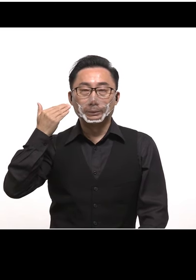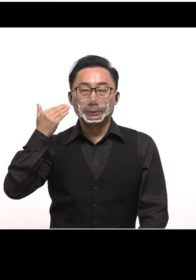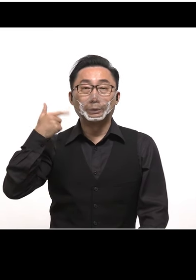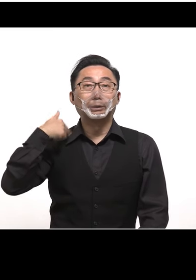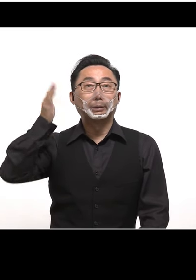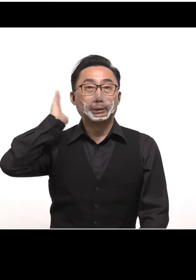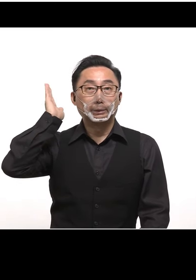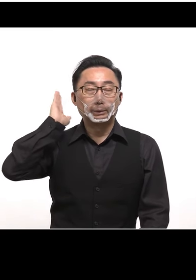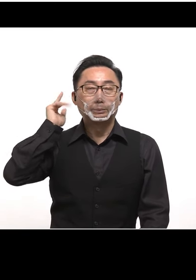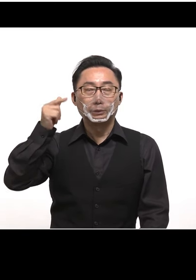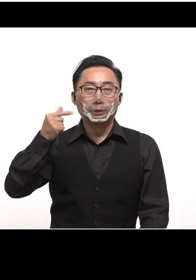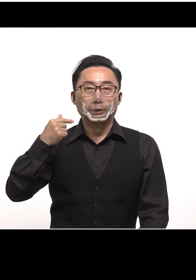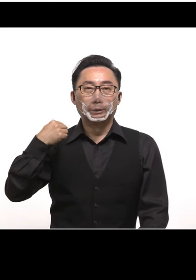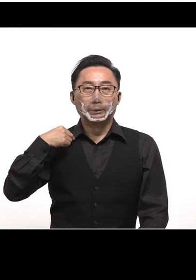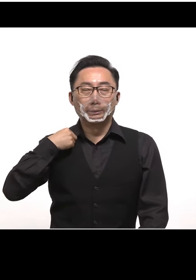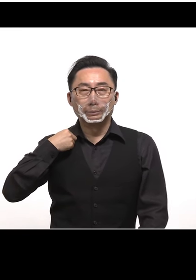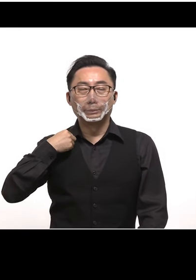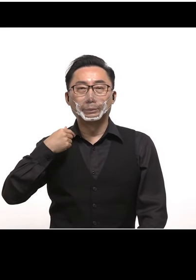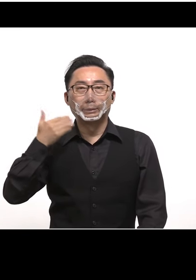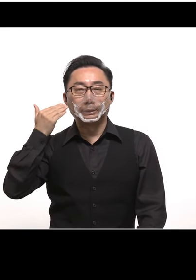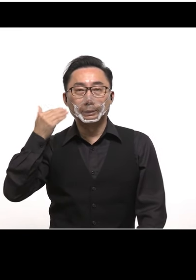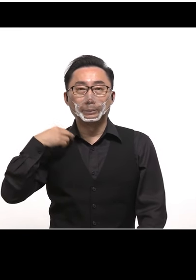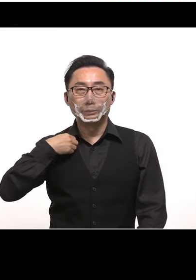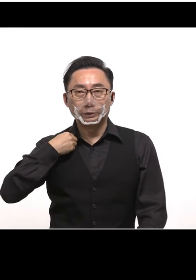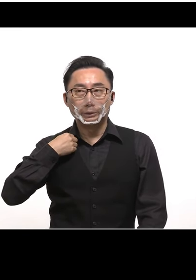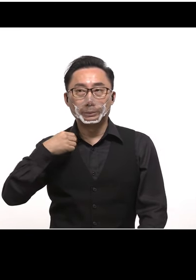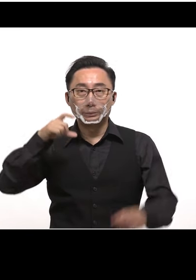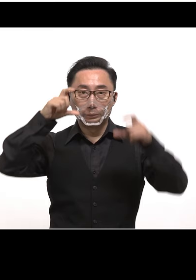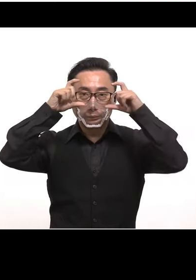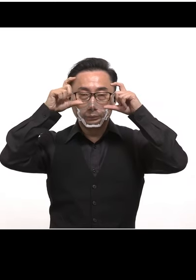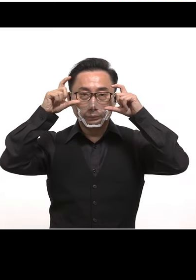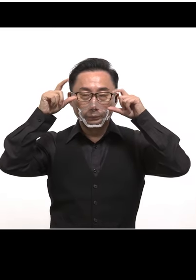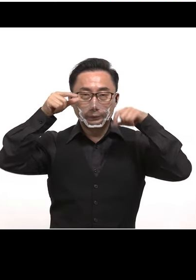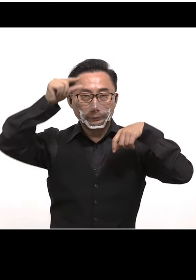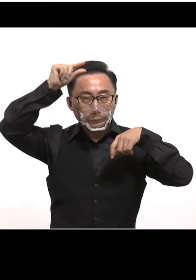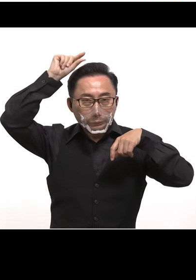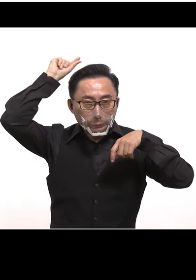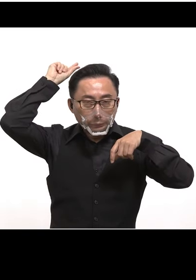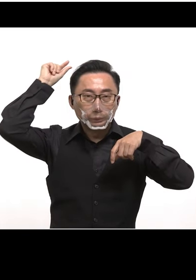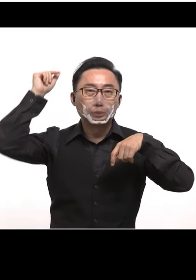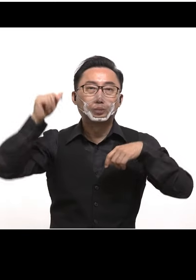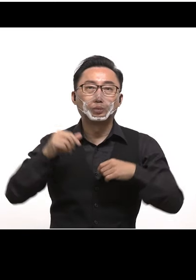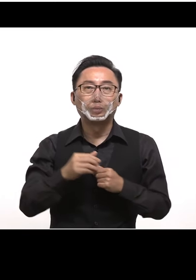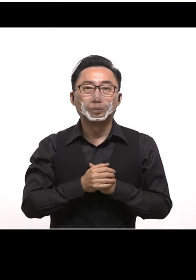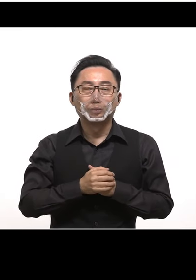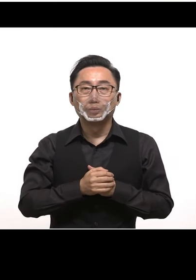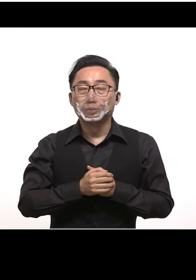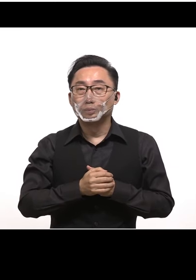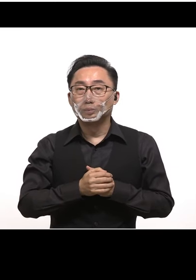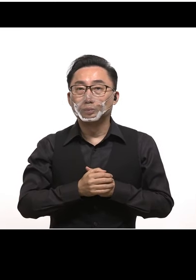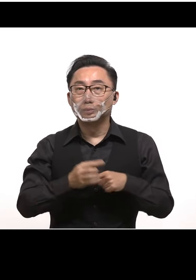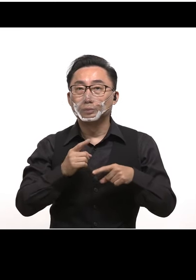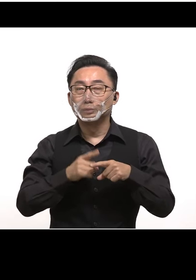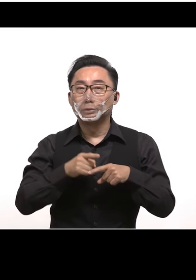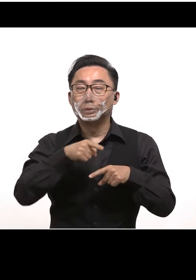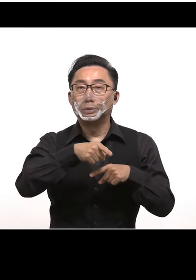glasses. I'm co-artistic director of Ad Infinitum, a touring theatre company and charity based in Bristol, United Kingdom, and